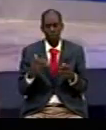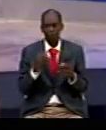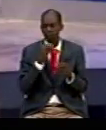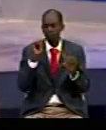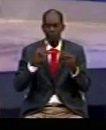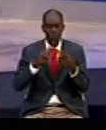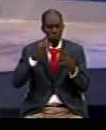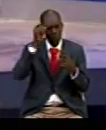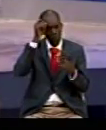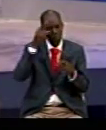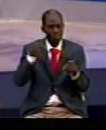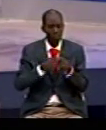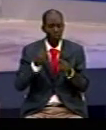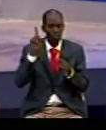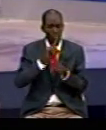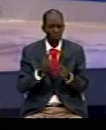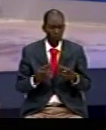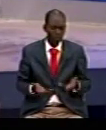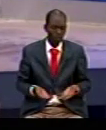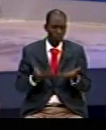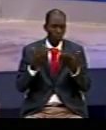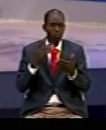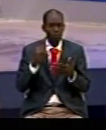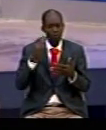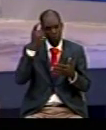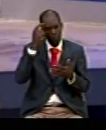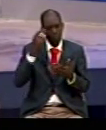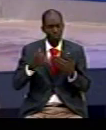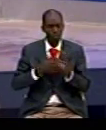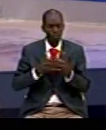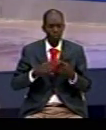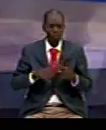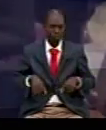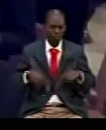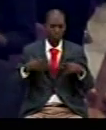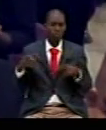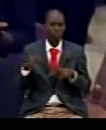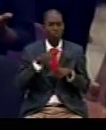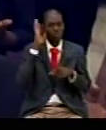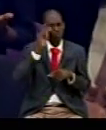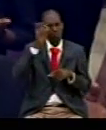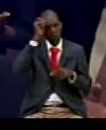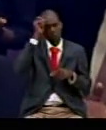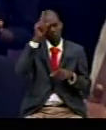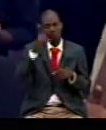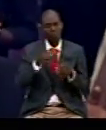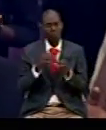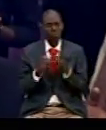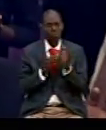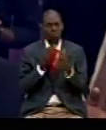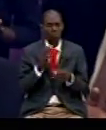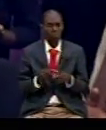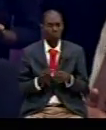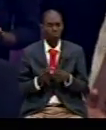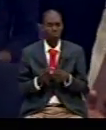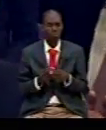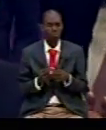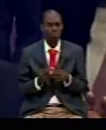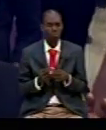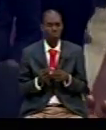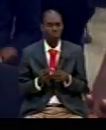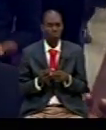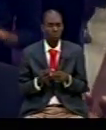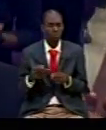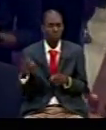understand, as to quicken them and make their brains alive, they will understand. Their grades